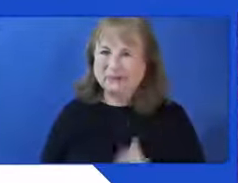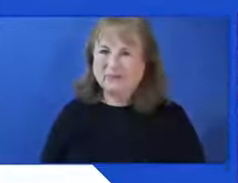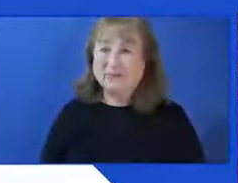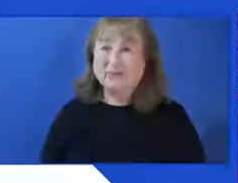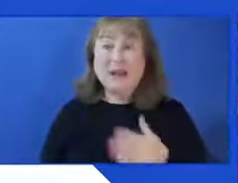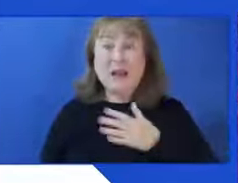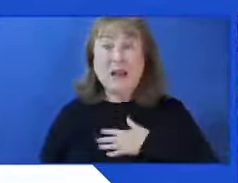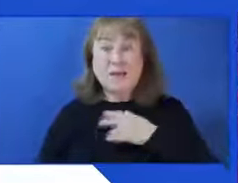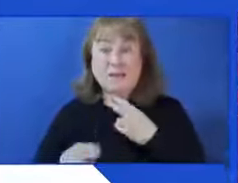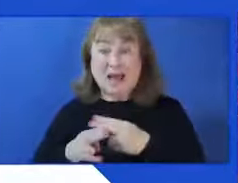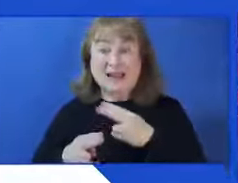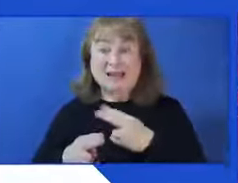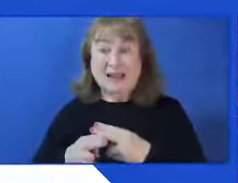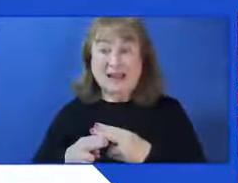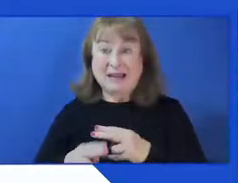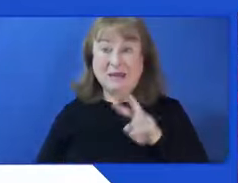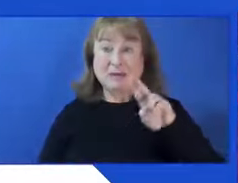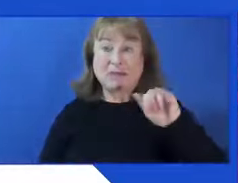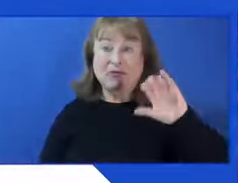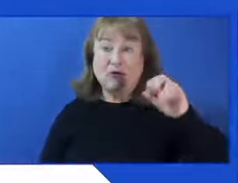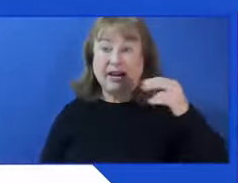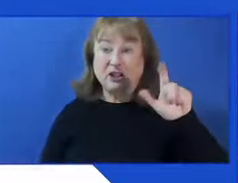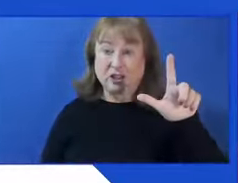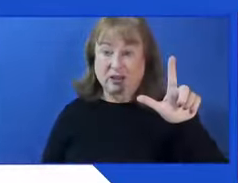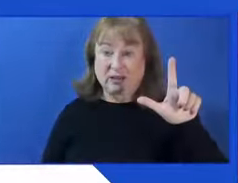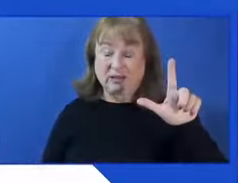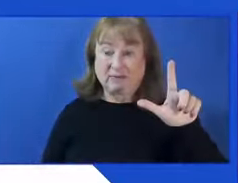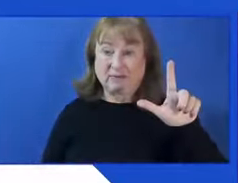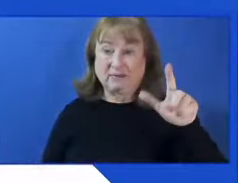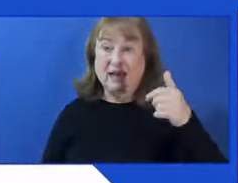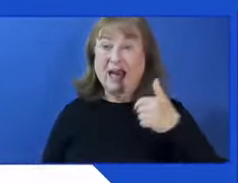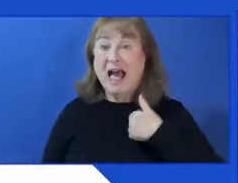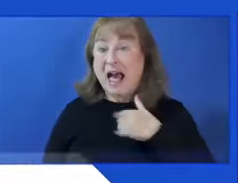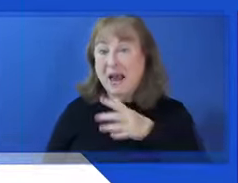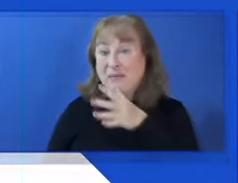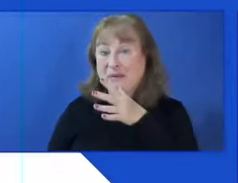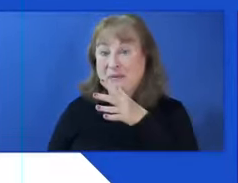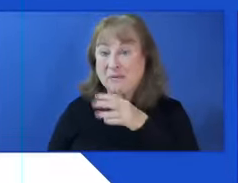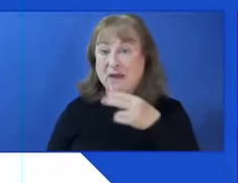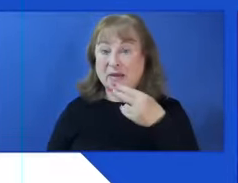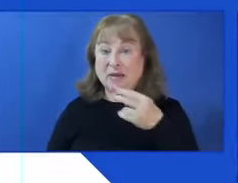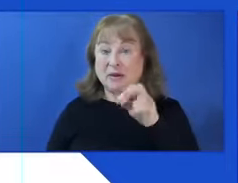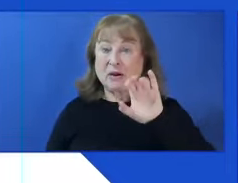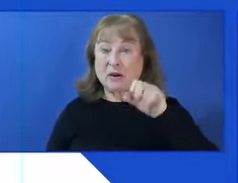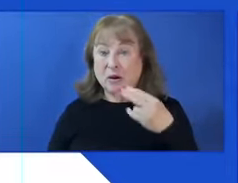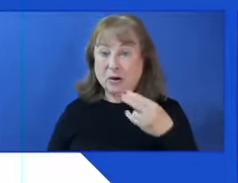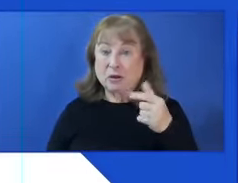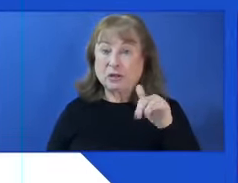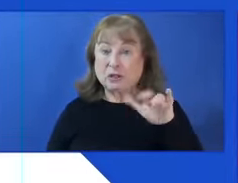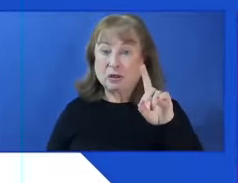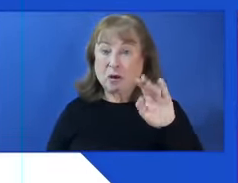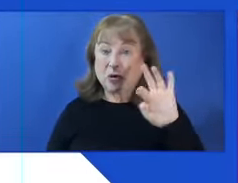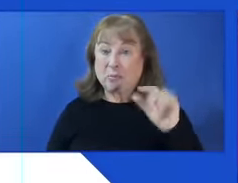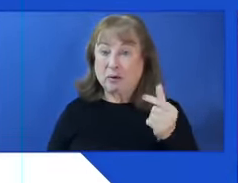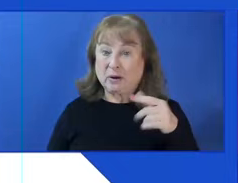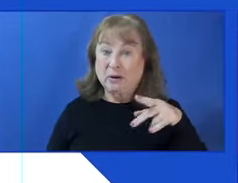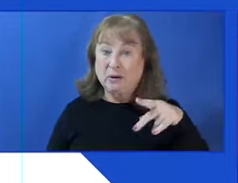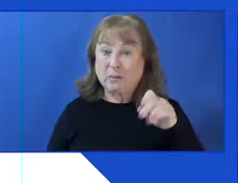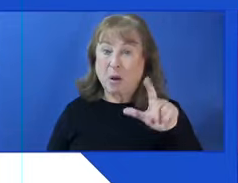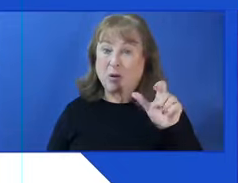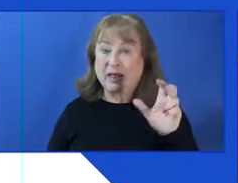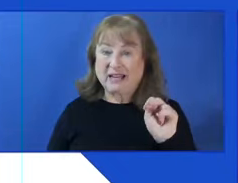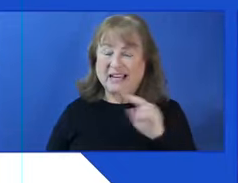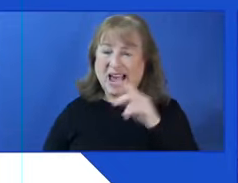My name is Rachel, and I am the mother of Hirsch Goldberg Polin, a